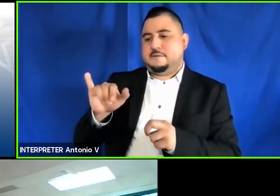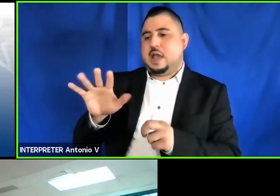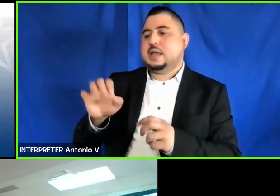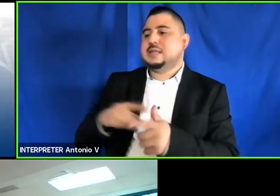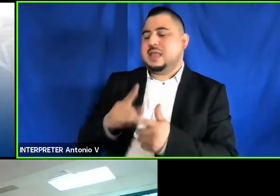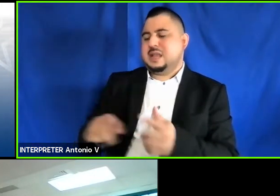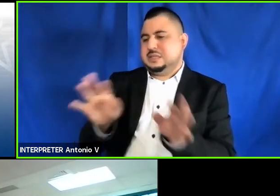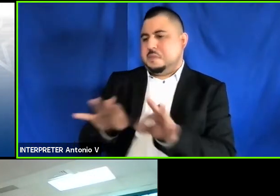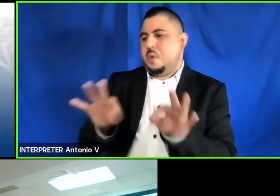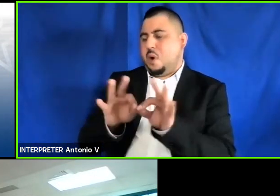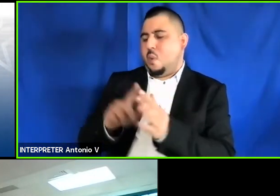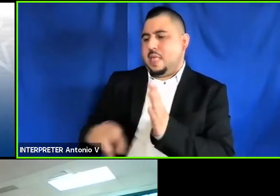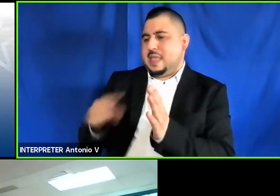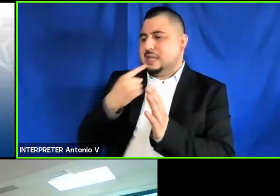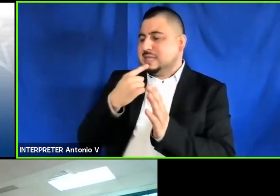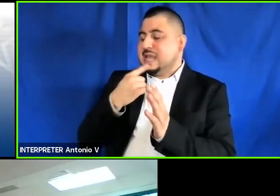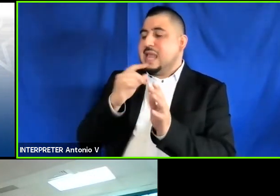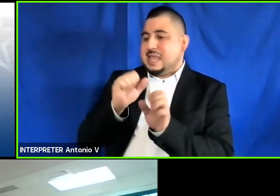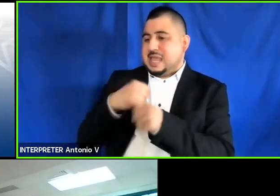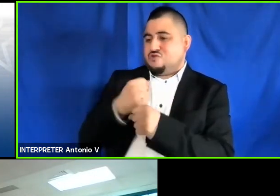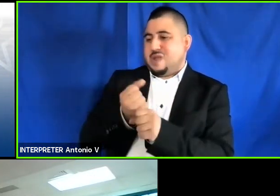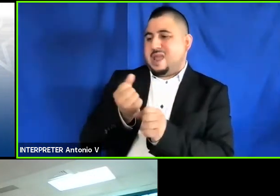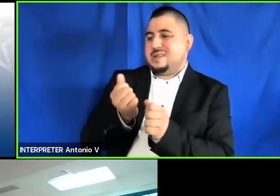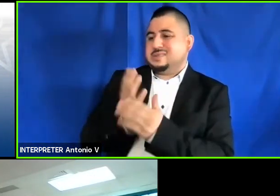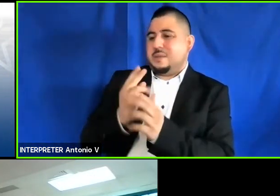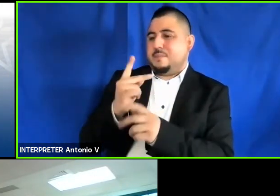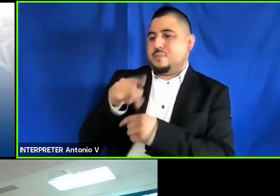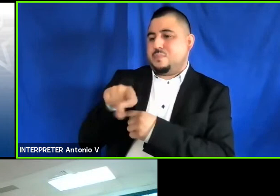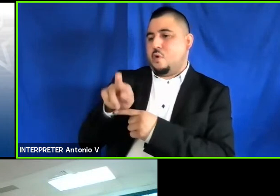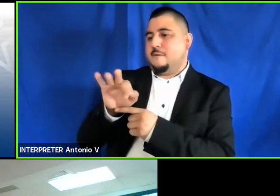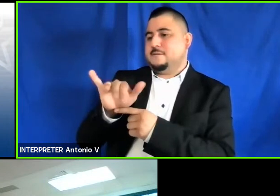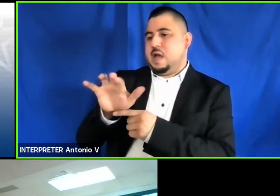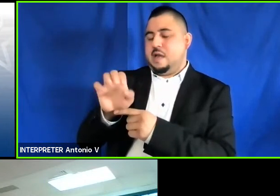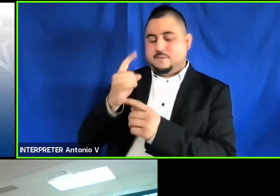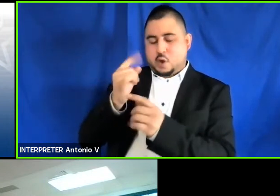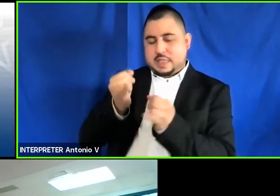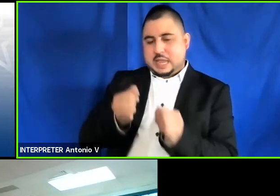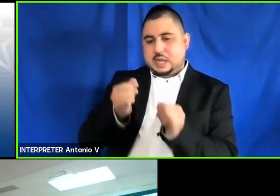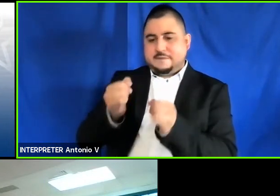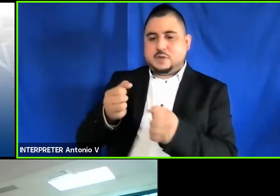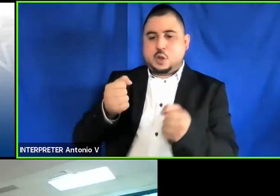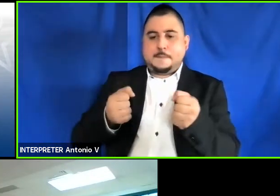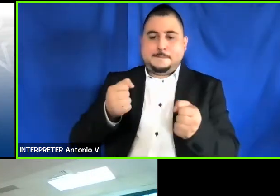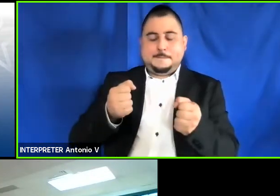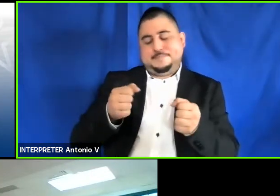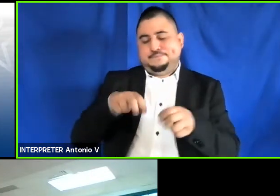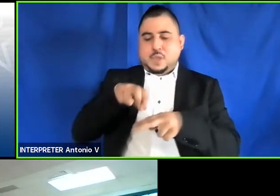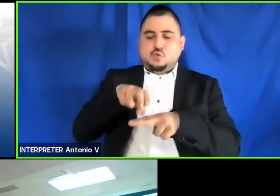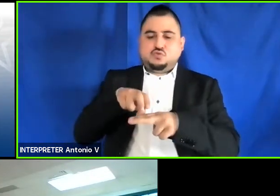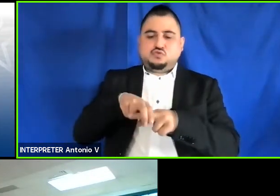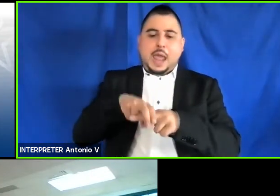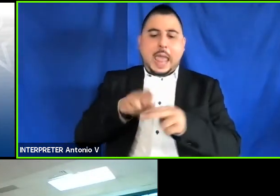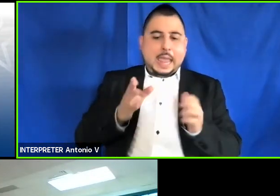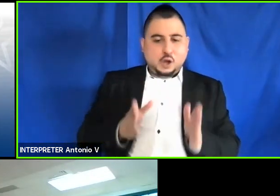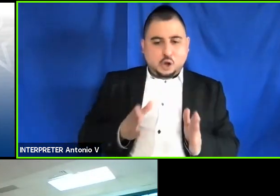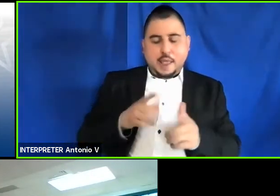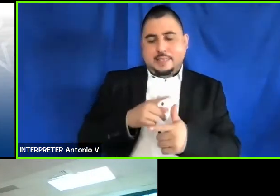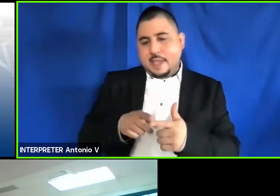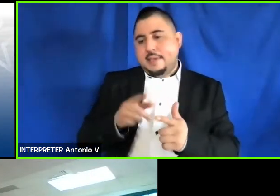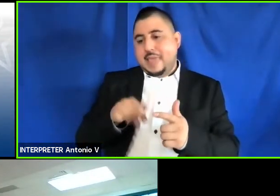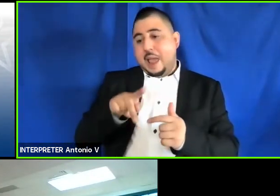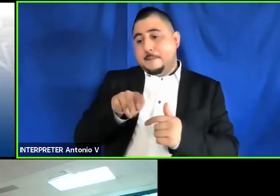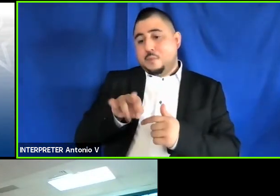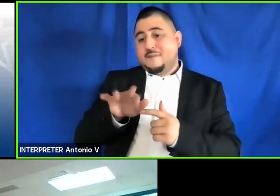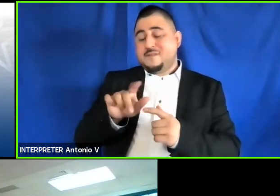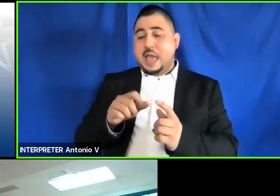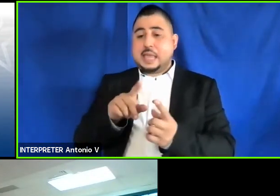was they could create kind of profiles for the individual passenger and have that profile